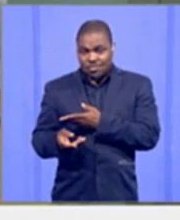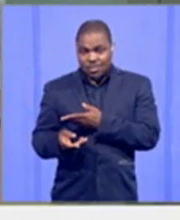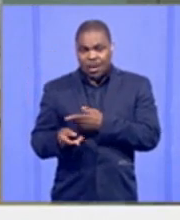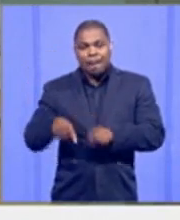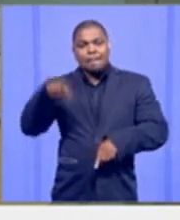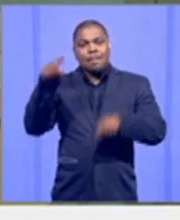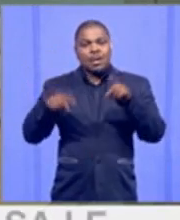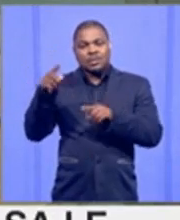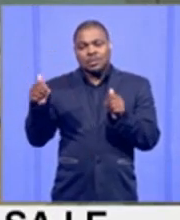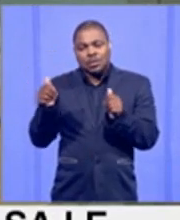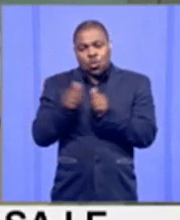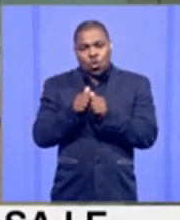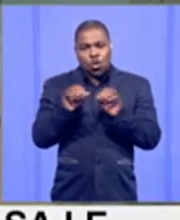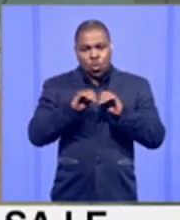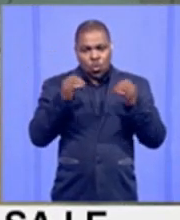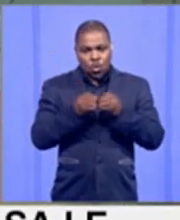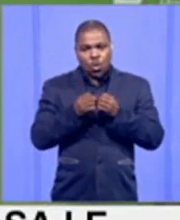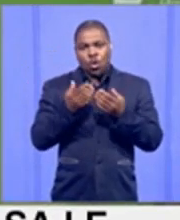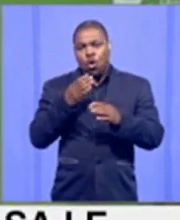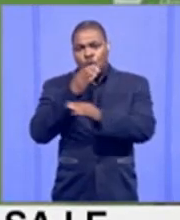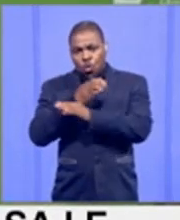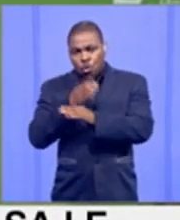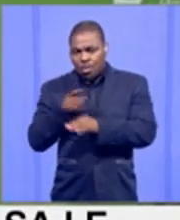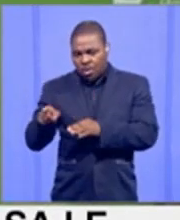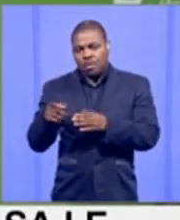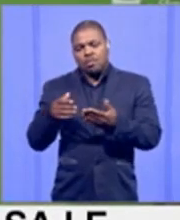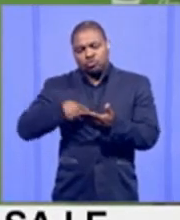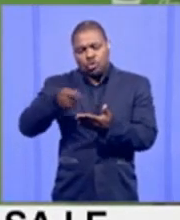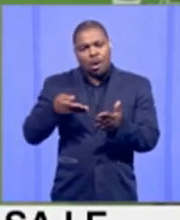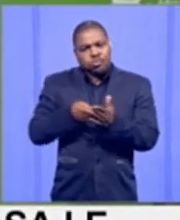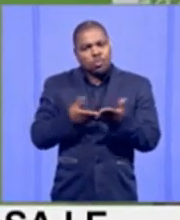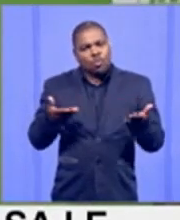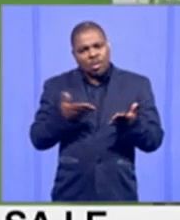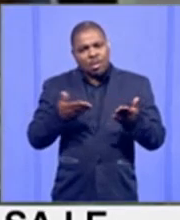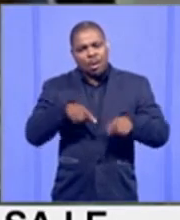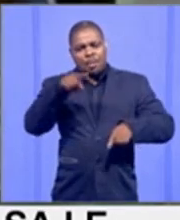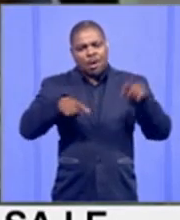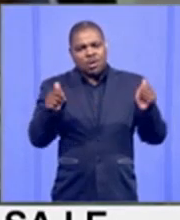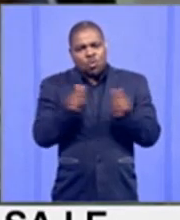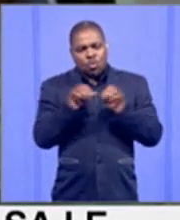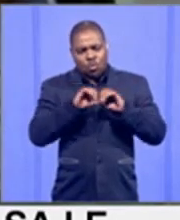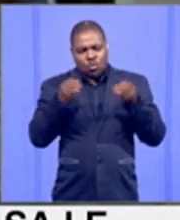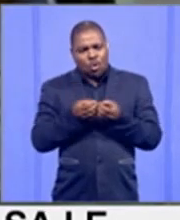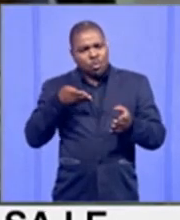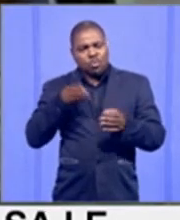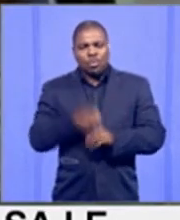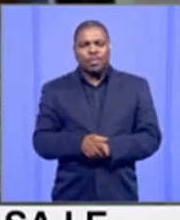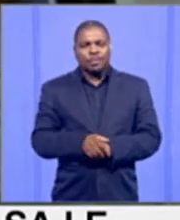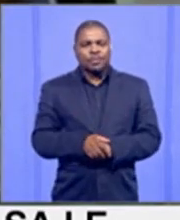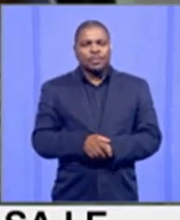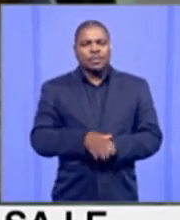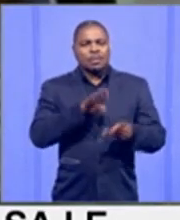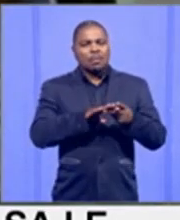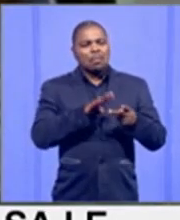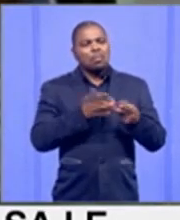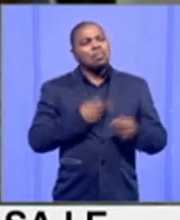multi-party coalition table. Cope is a signatory to the multi-party coalition. Go sa le bjale le kgopelo ya